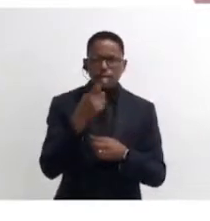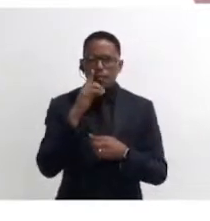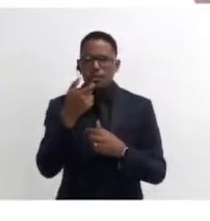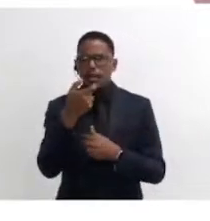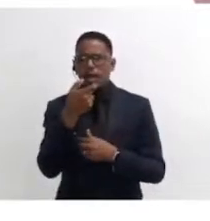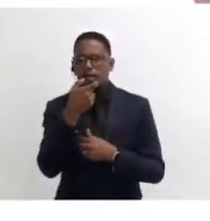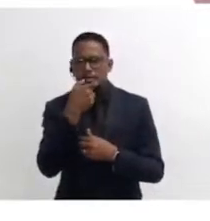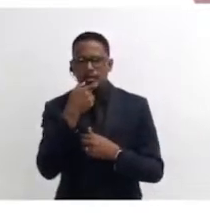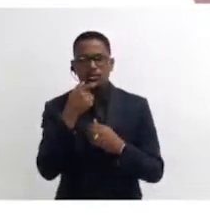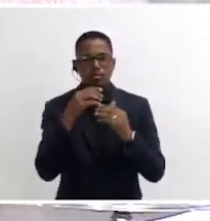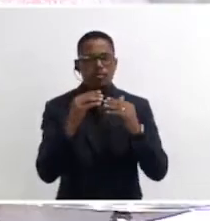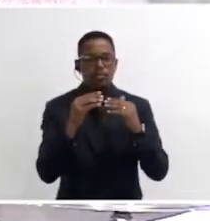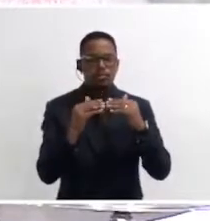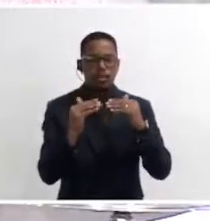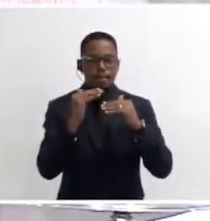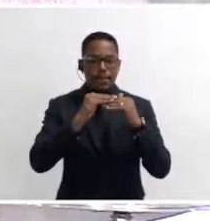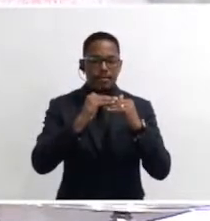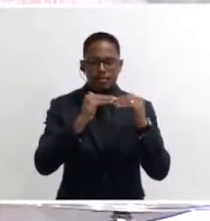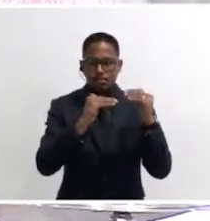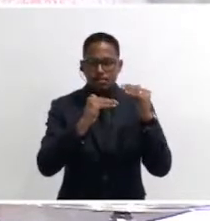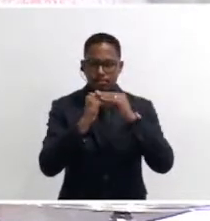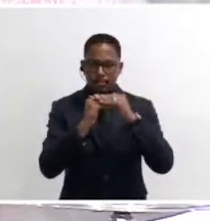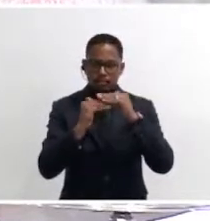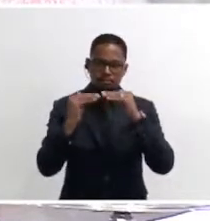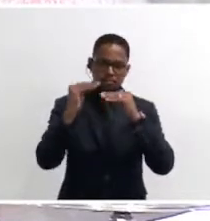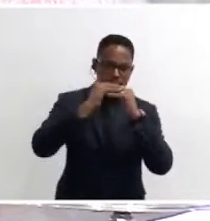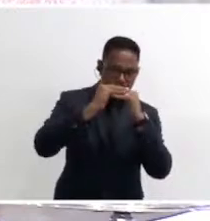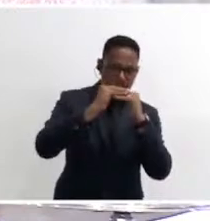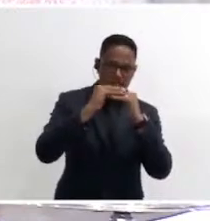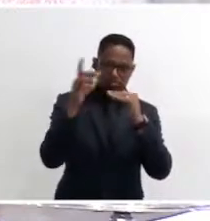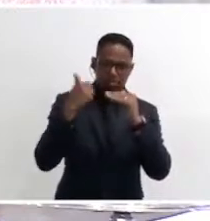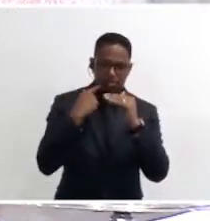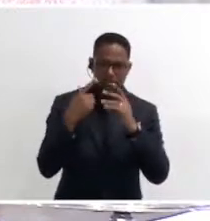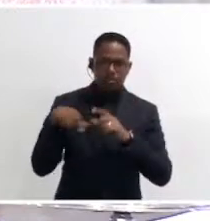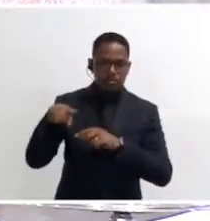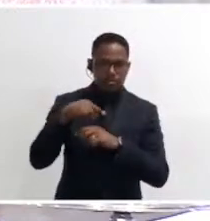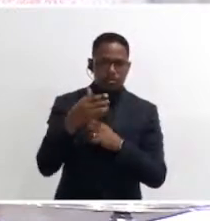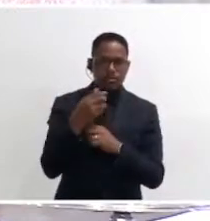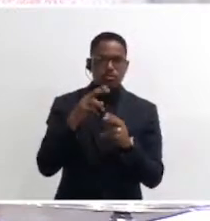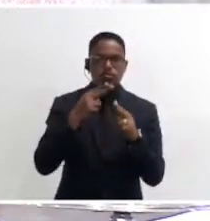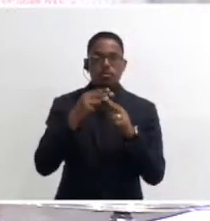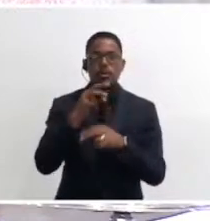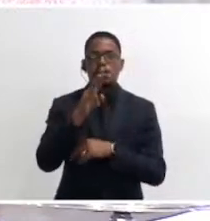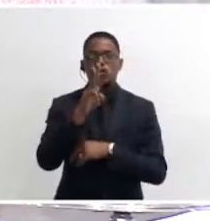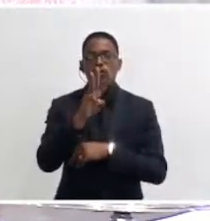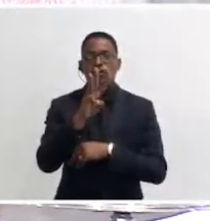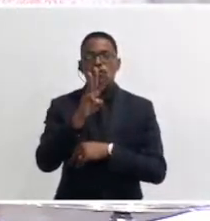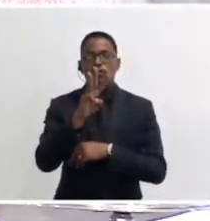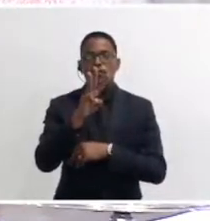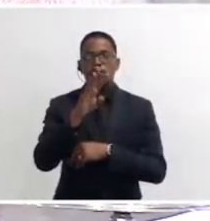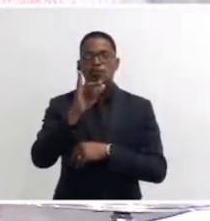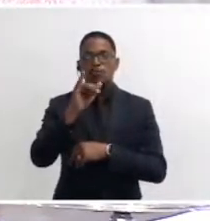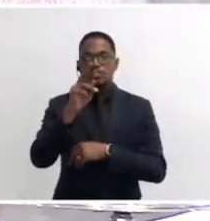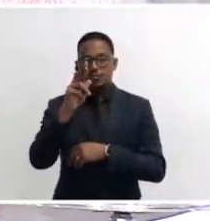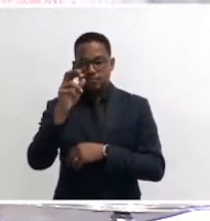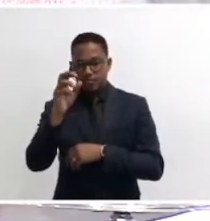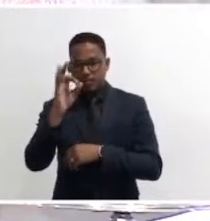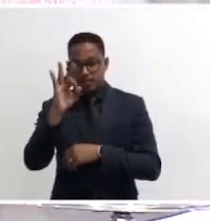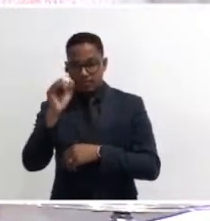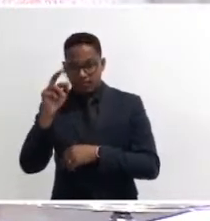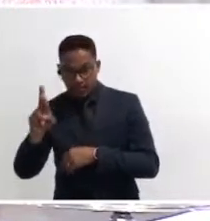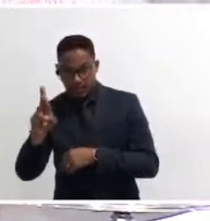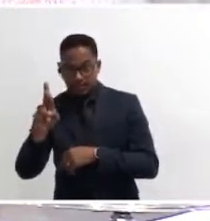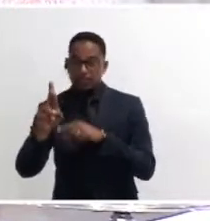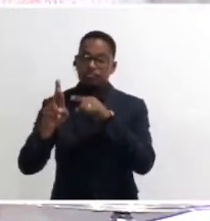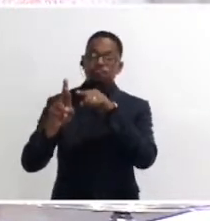the surface of the wafer are enough to package some components, especially for those that go into